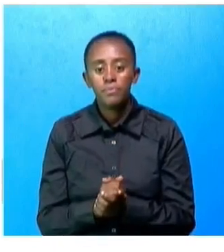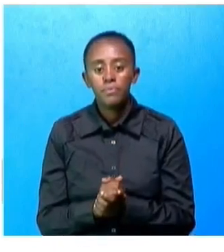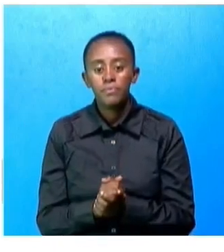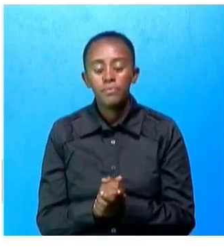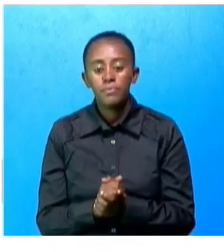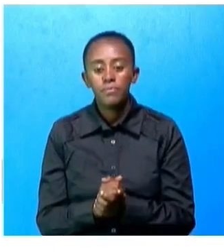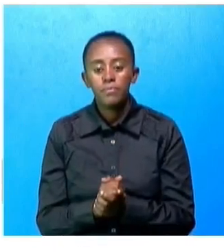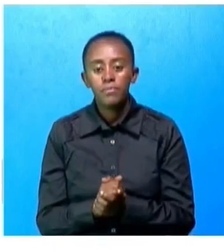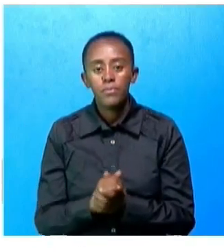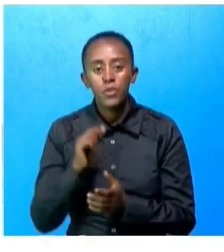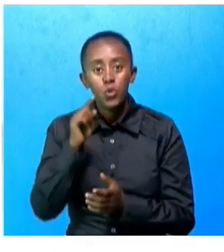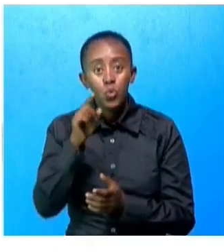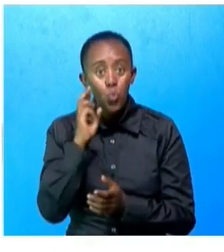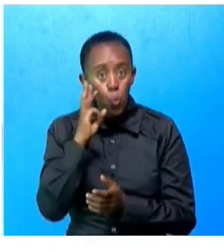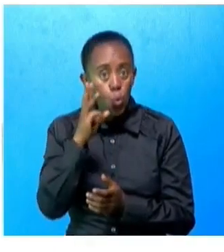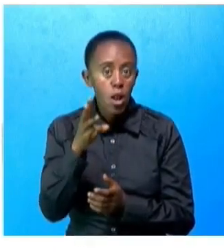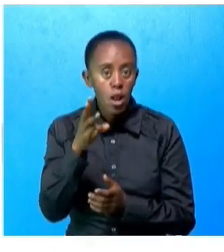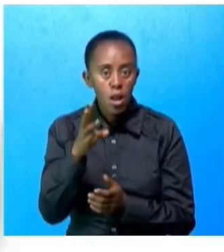You will